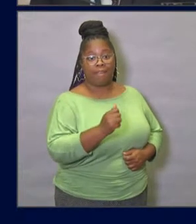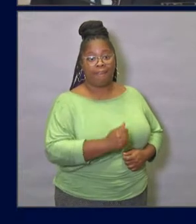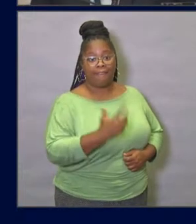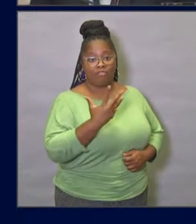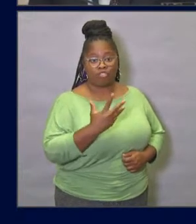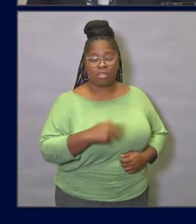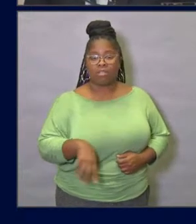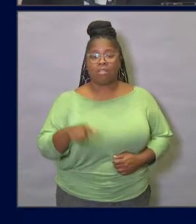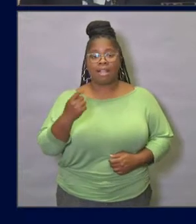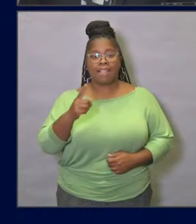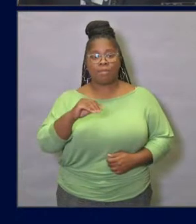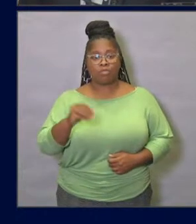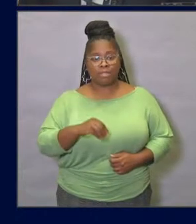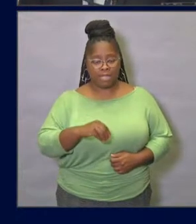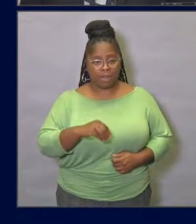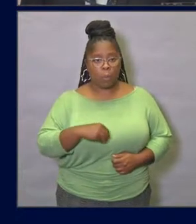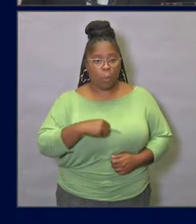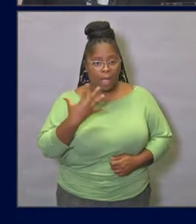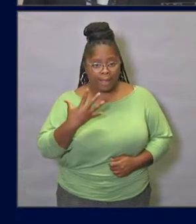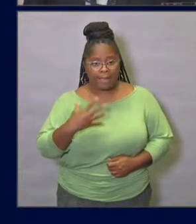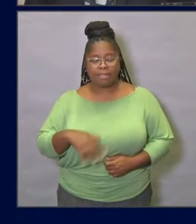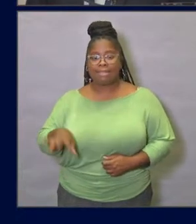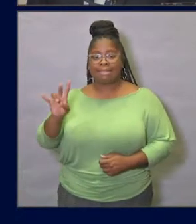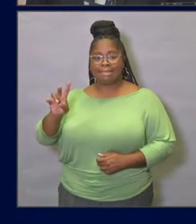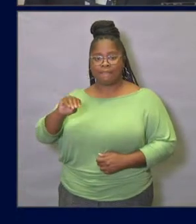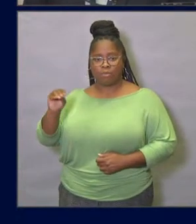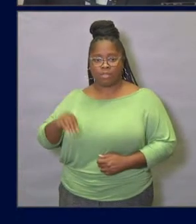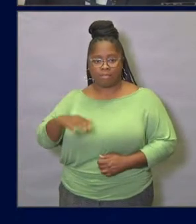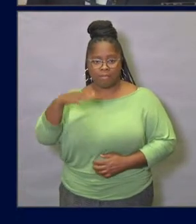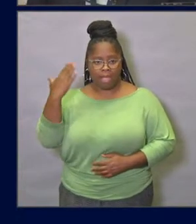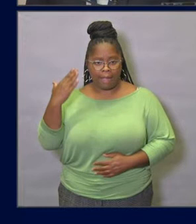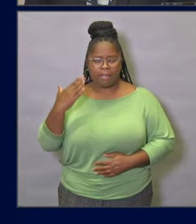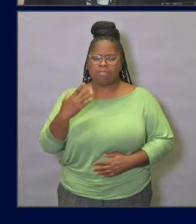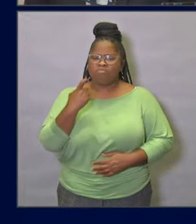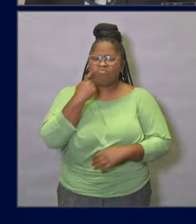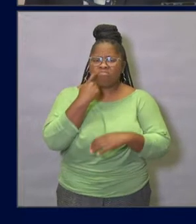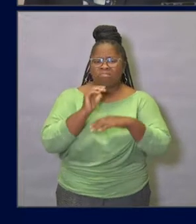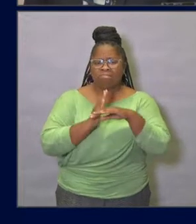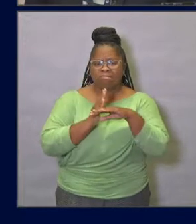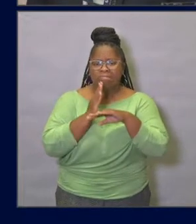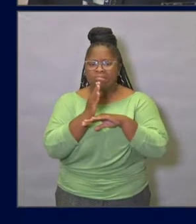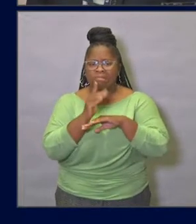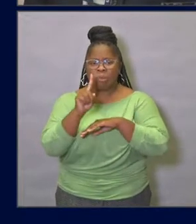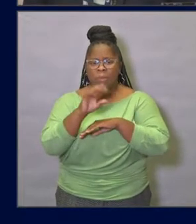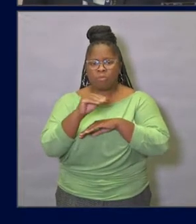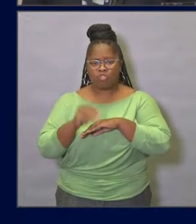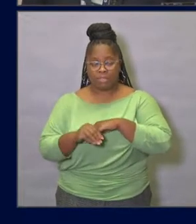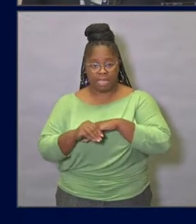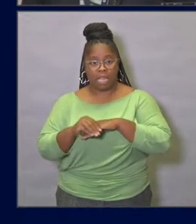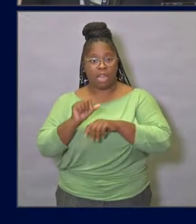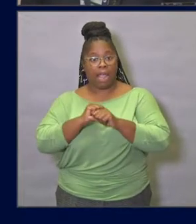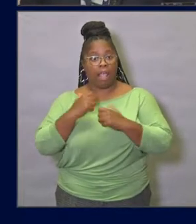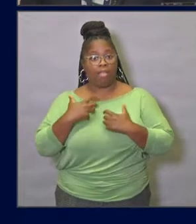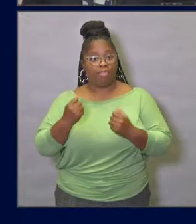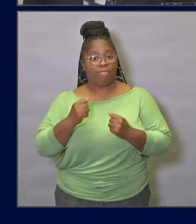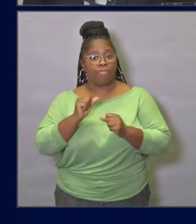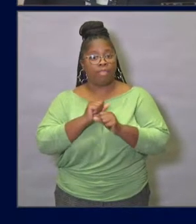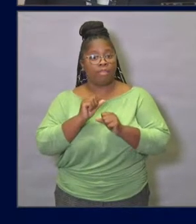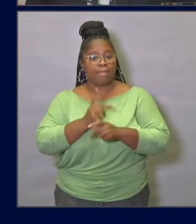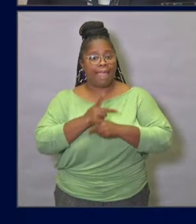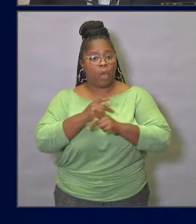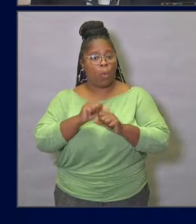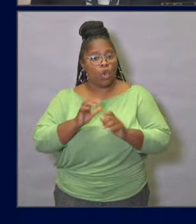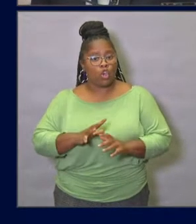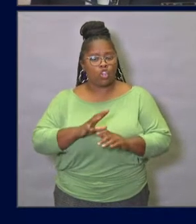and 7% are black. Slightly over 1% of healthcare workers who tested positive for COVID-19 are